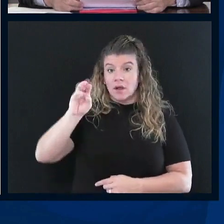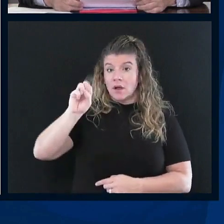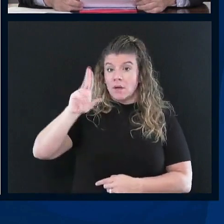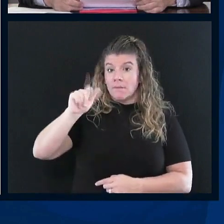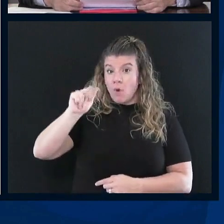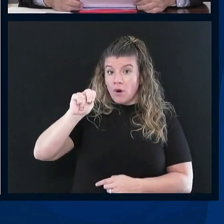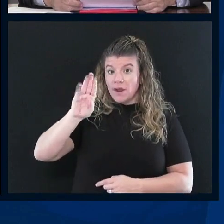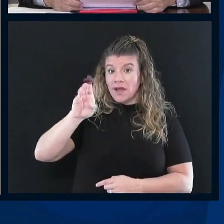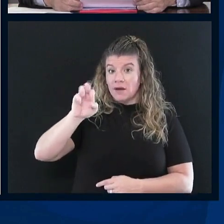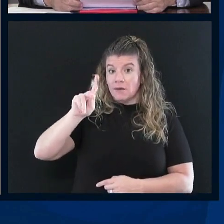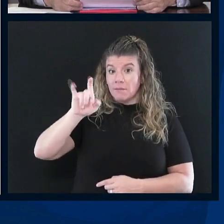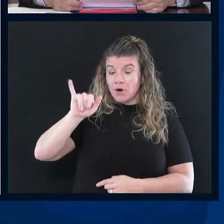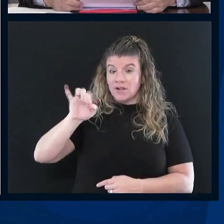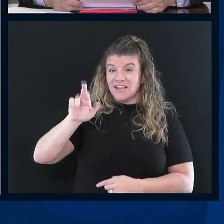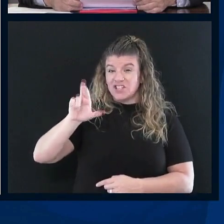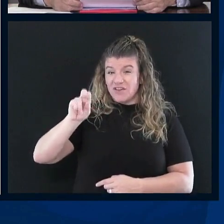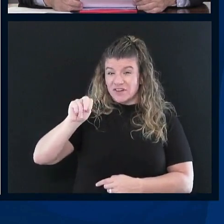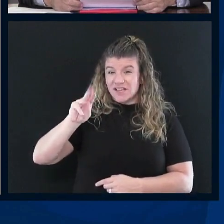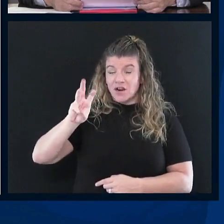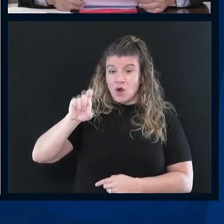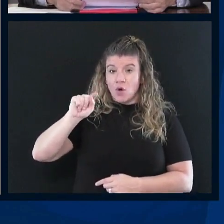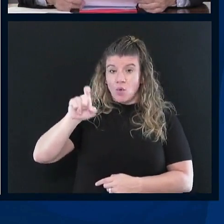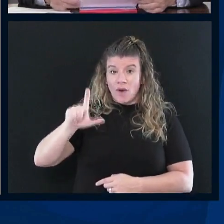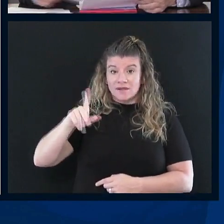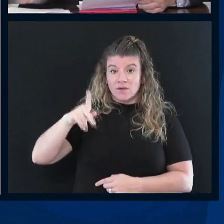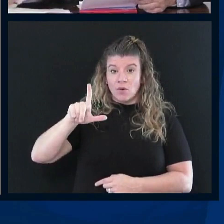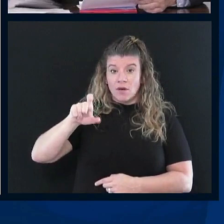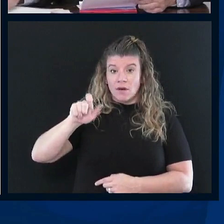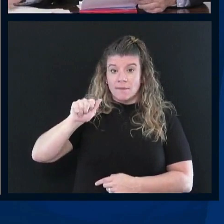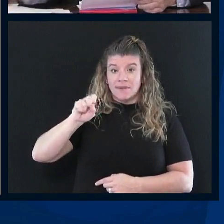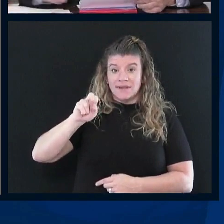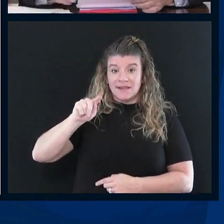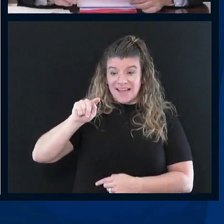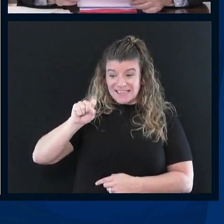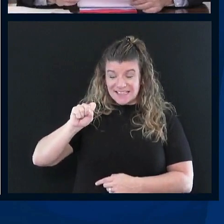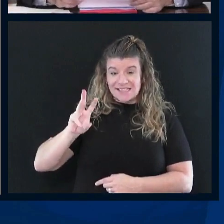Berkeley, Jefferson, Wetzel, Pleasance, and Wirt counties.